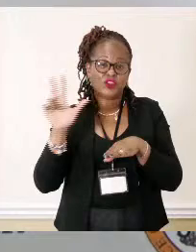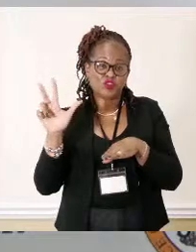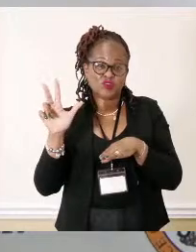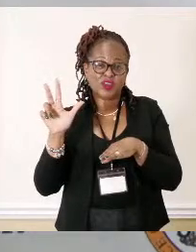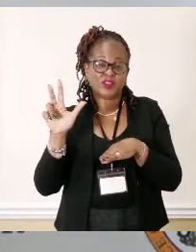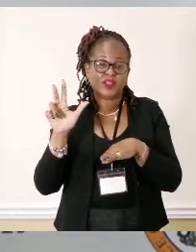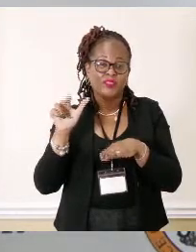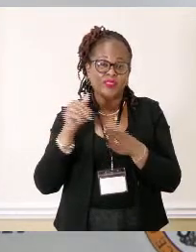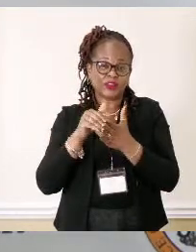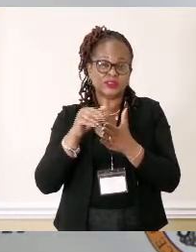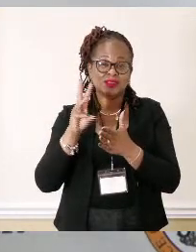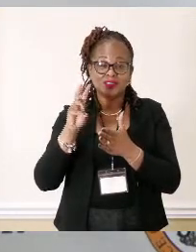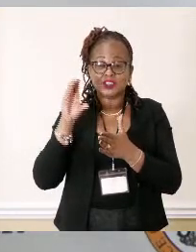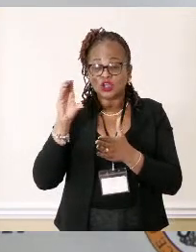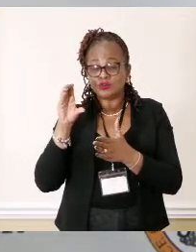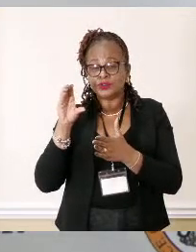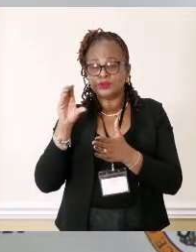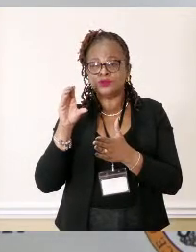53,600